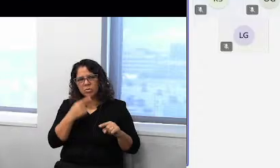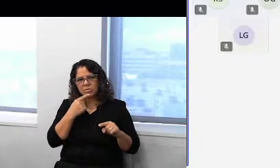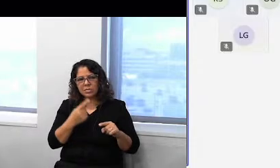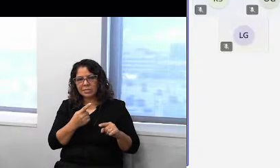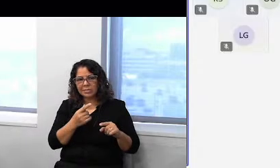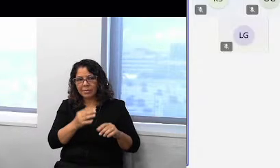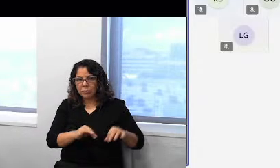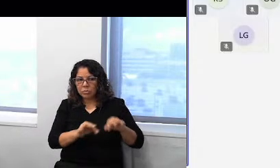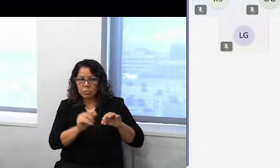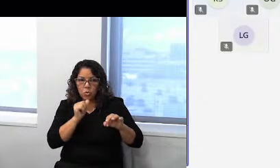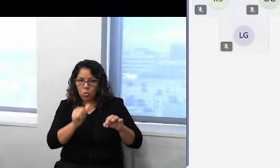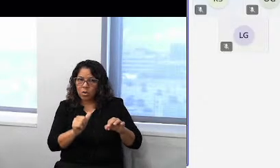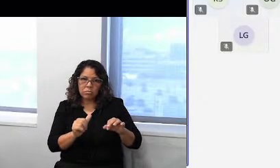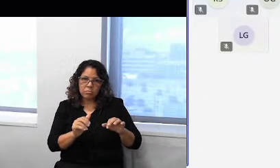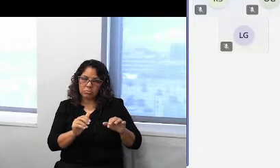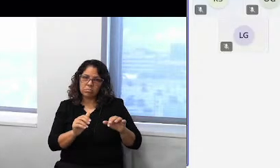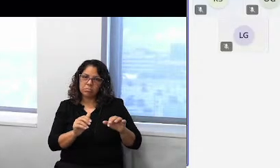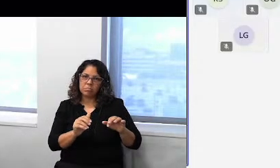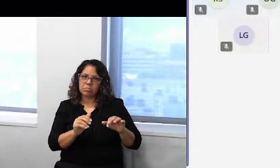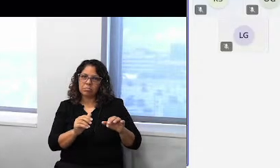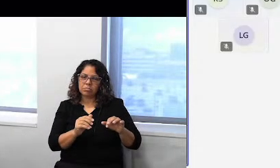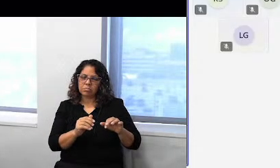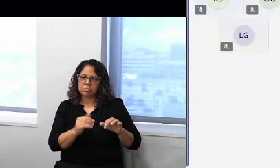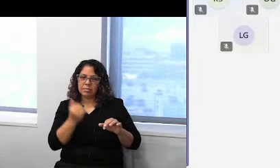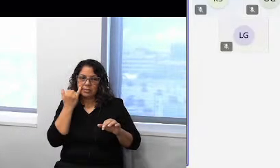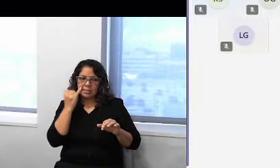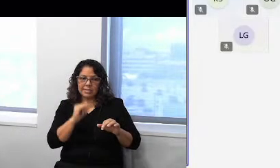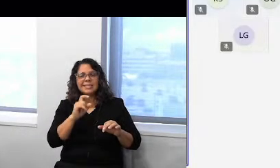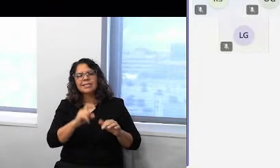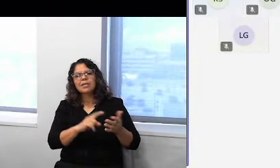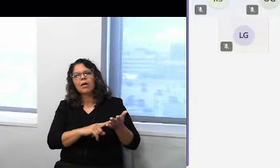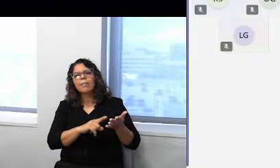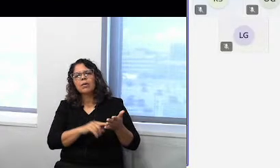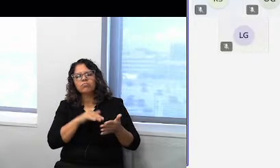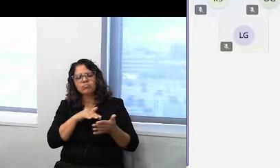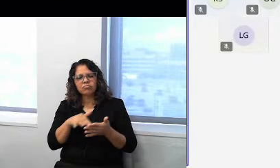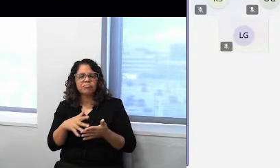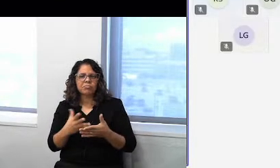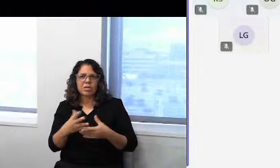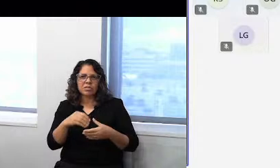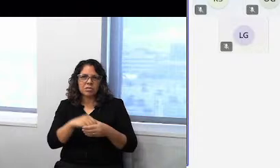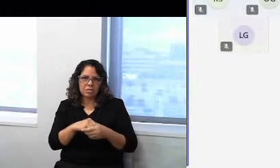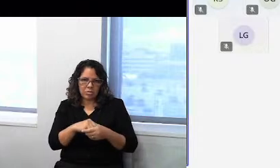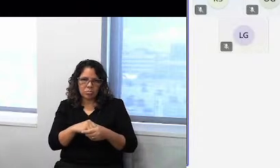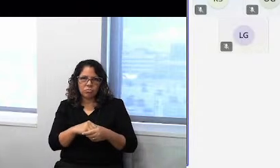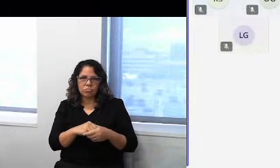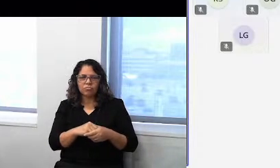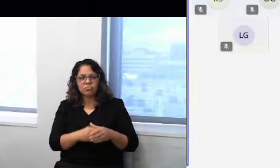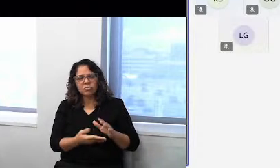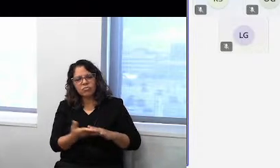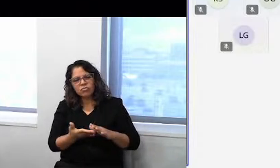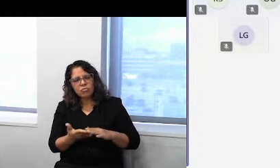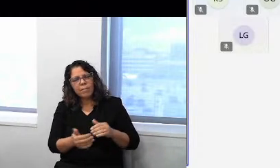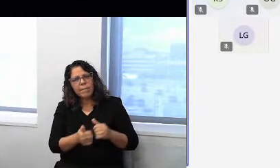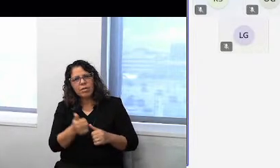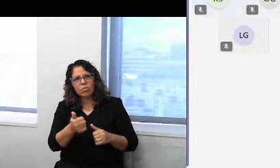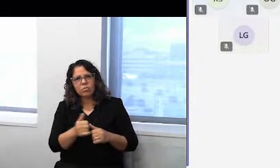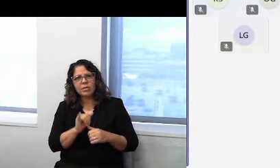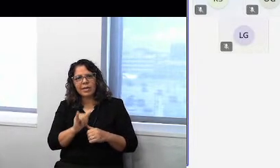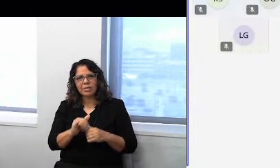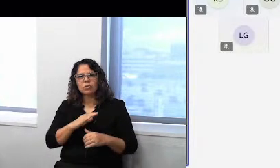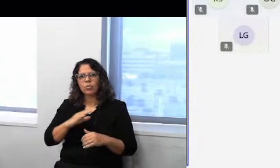study it, we need to integrate it, and we need to make sure we maximize it, which is what the Commissioner Mateo was referring